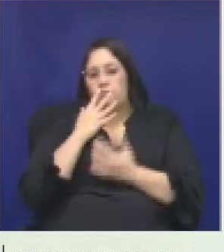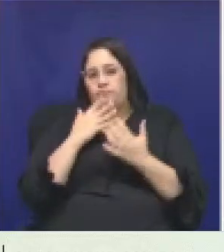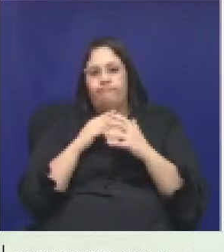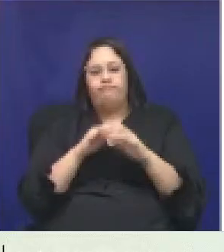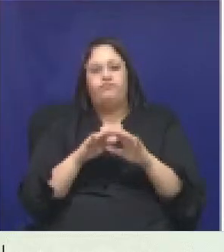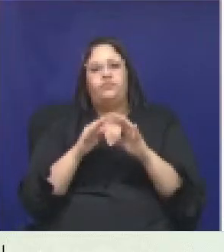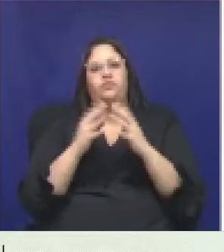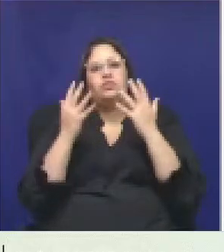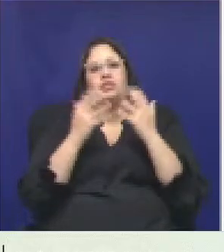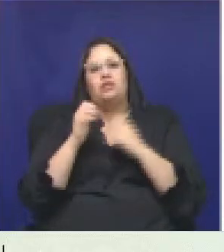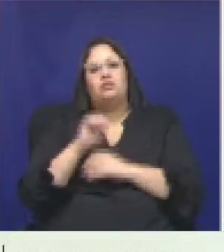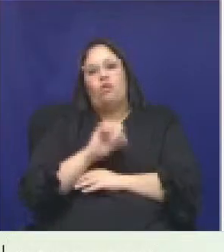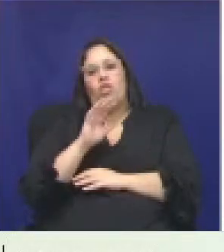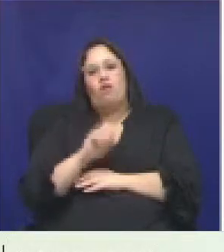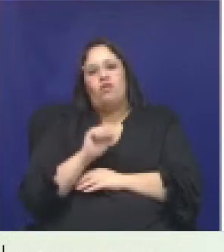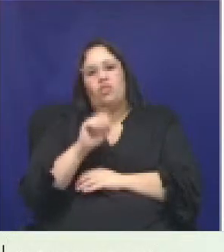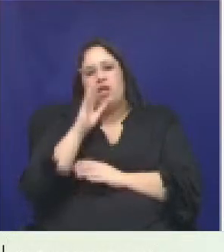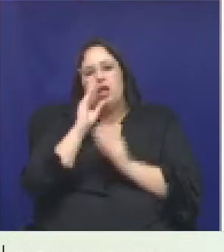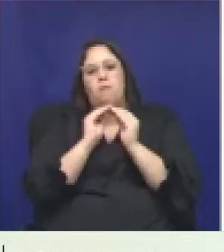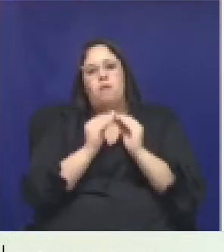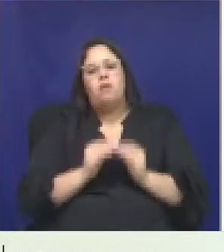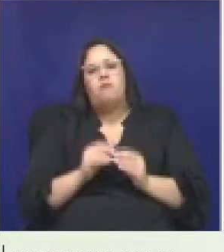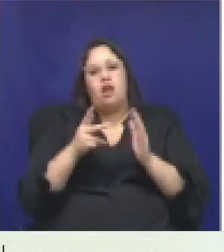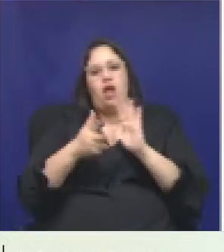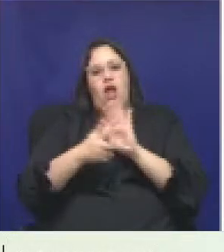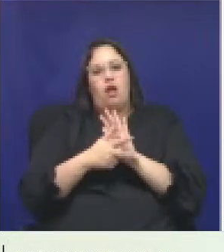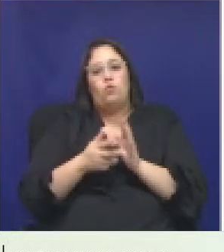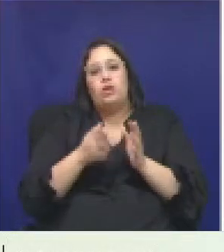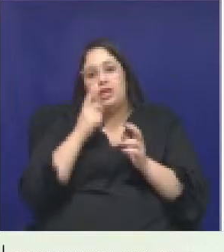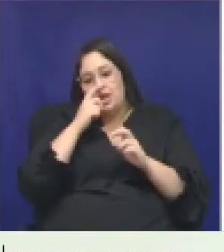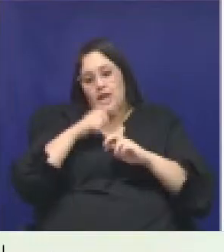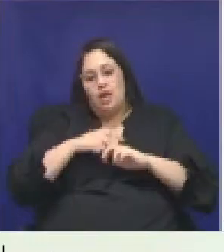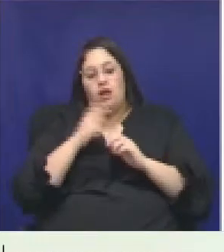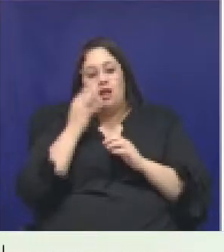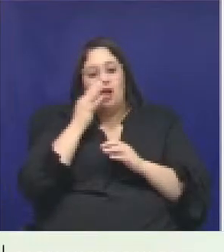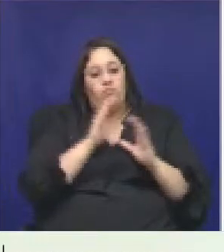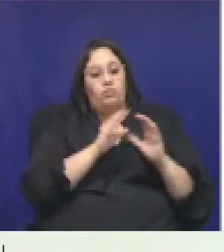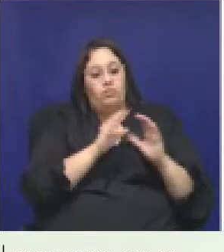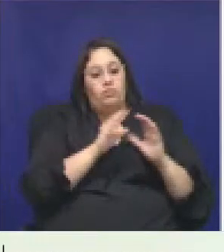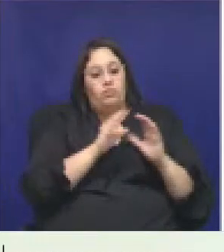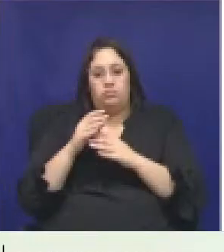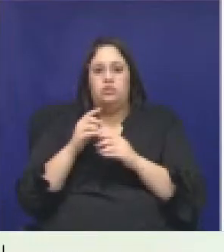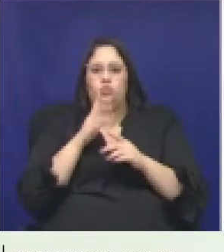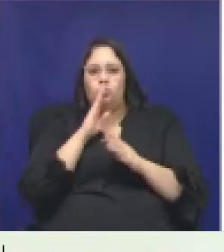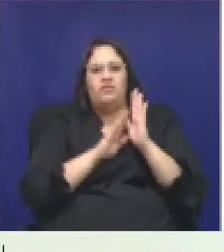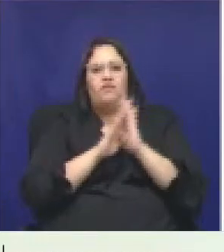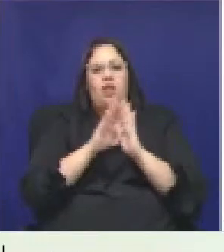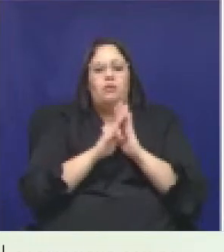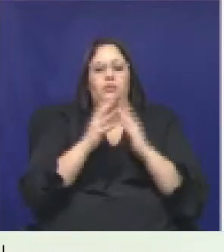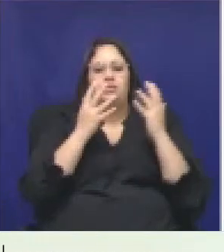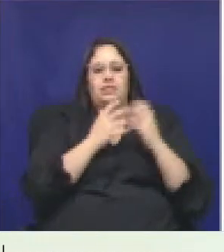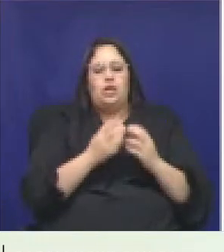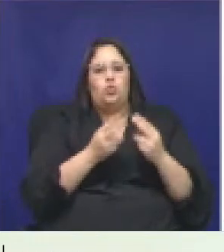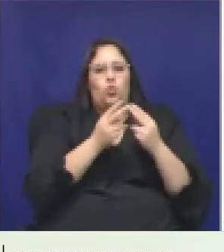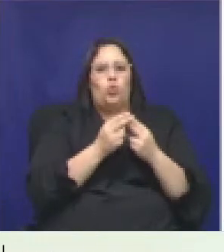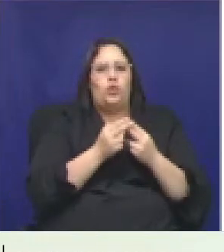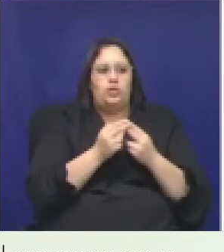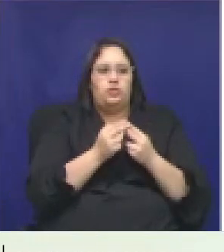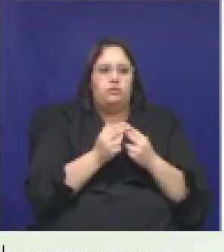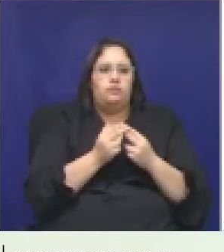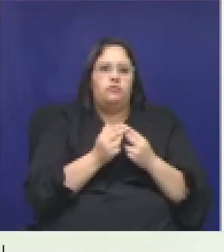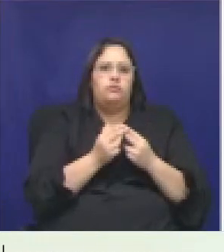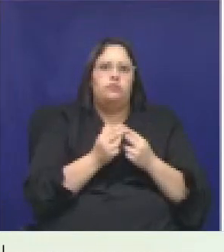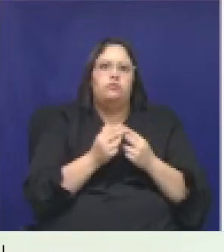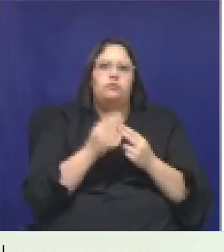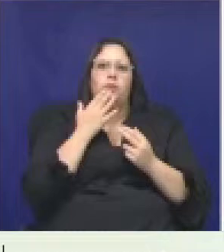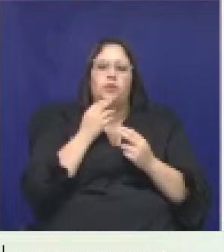the Stats SA Amendment Act, which requires organs of the state to develop statistical units. We welcome this development as